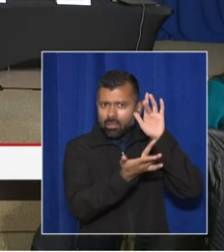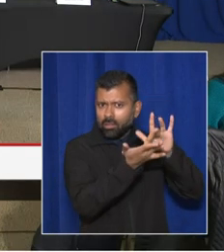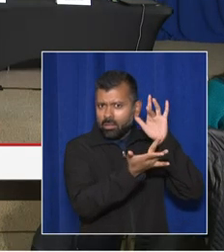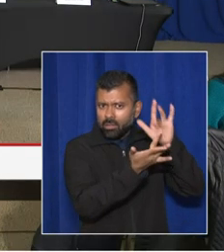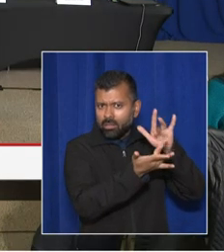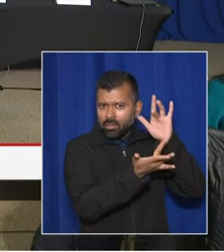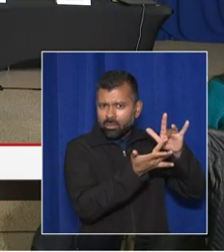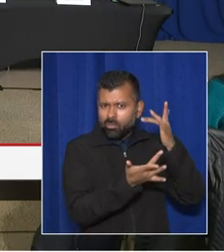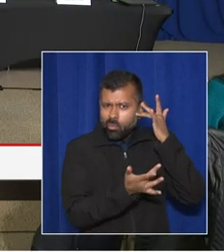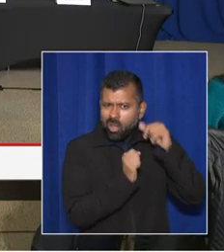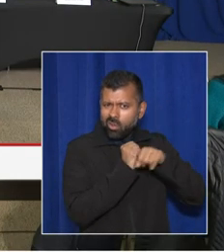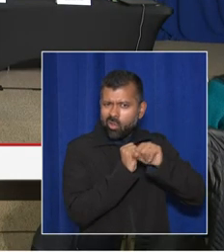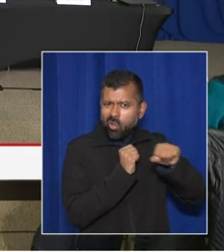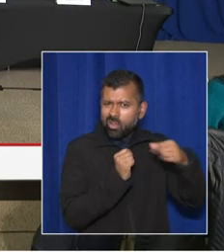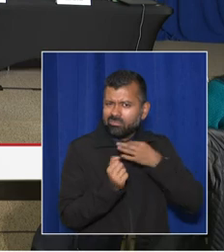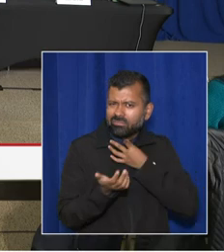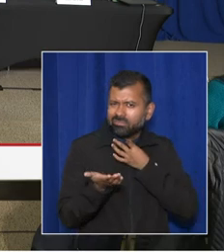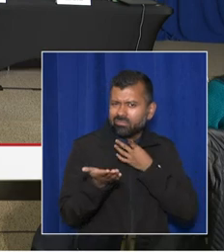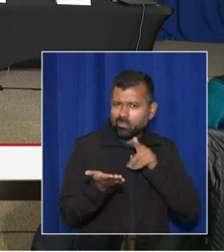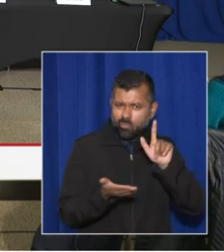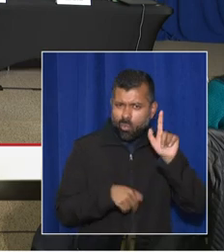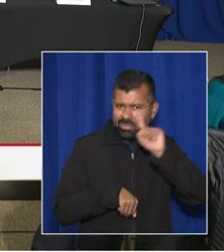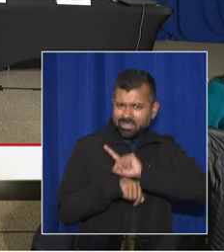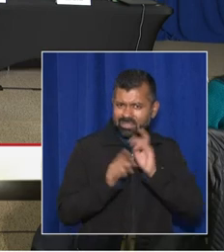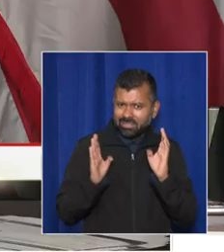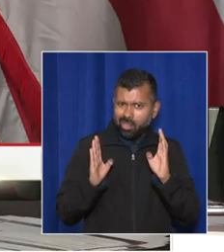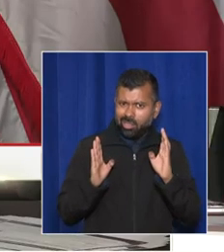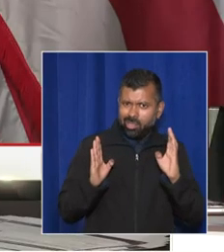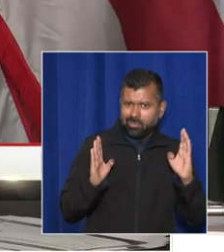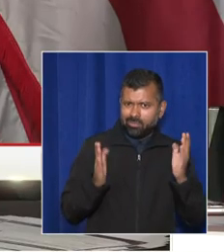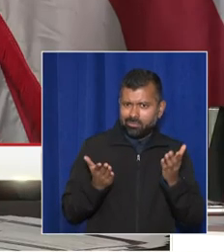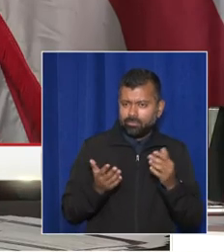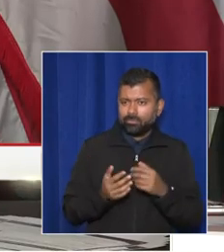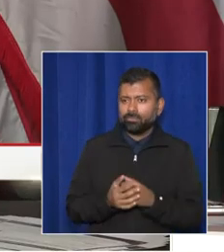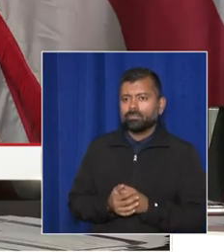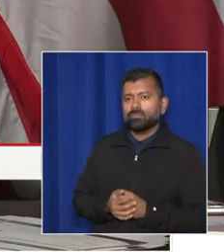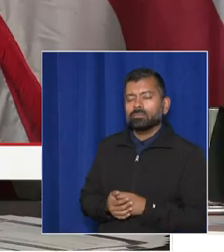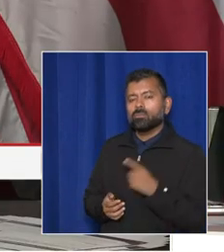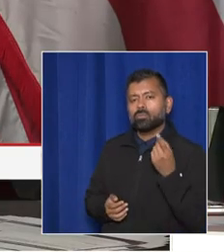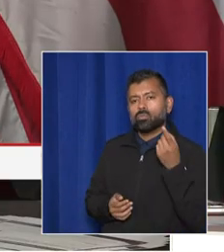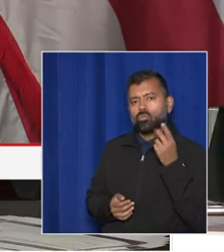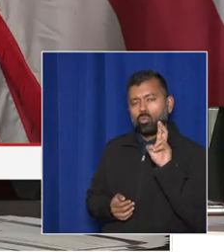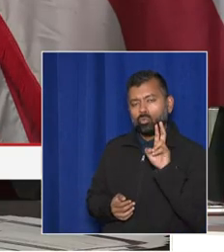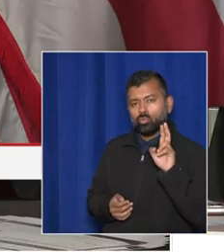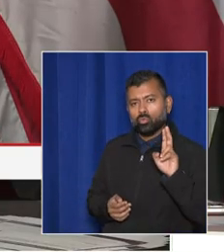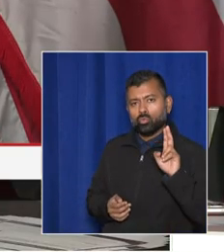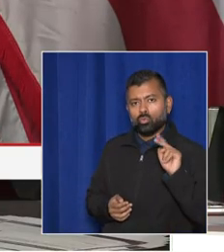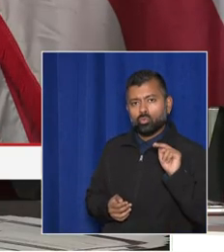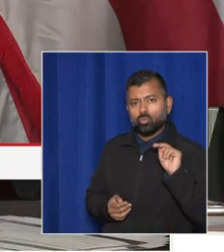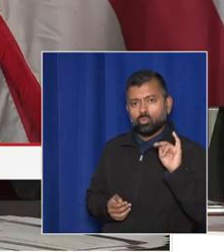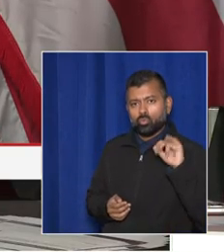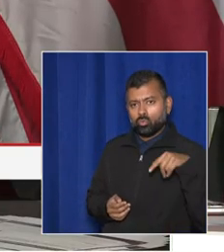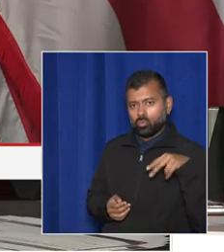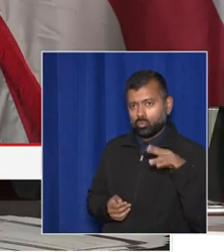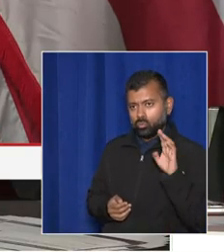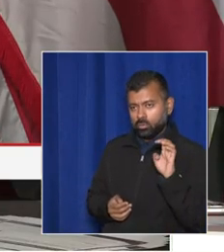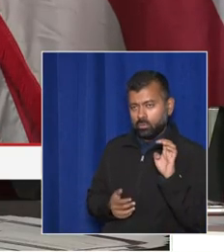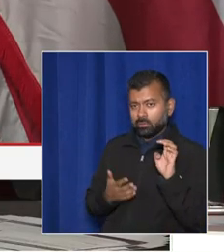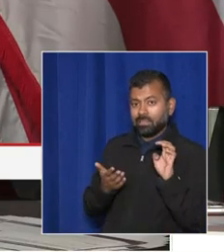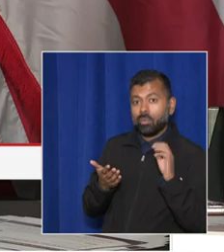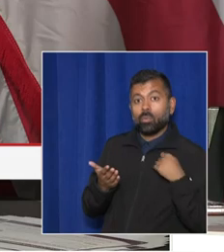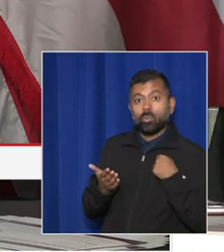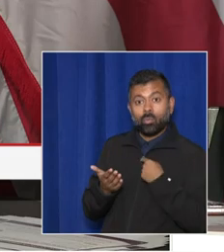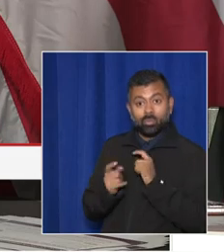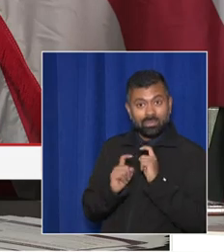procedurally, we give all employers 10 days to respond to our request to verify employment and wages.